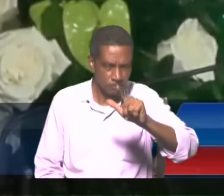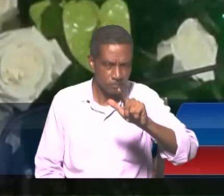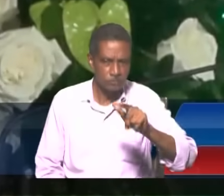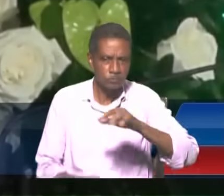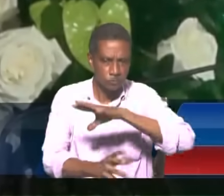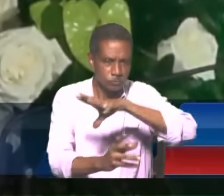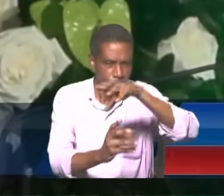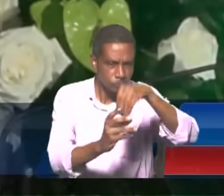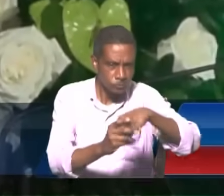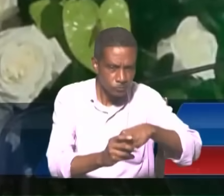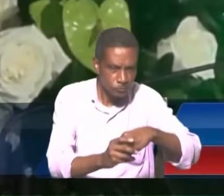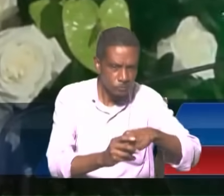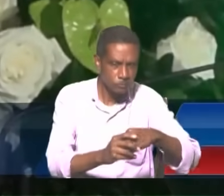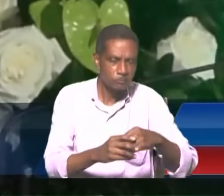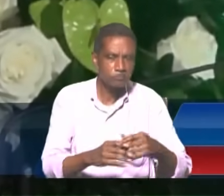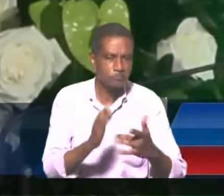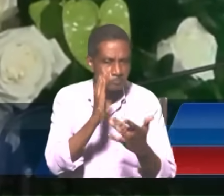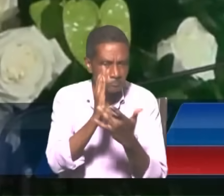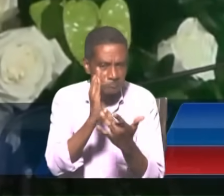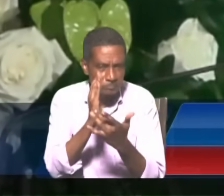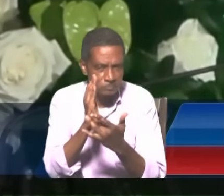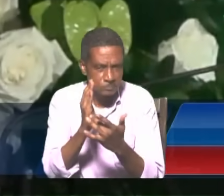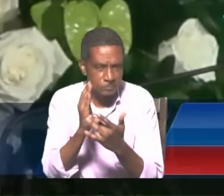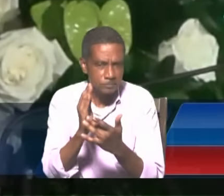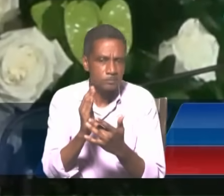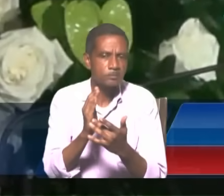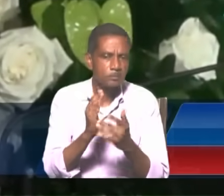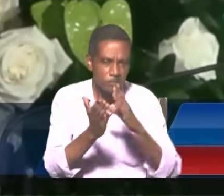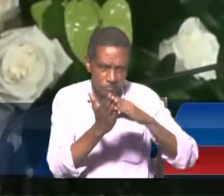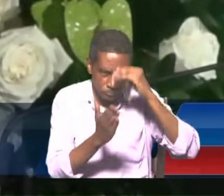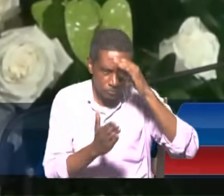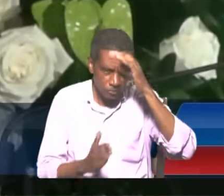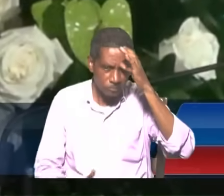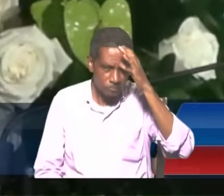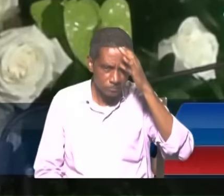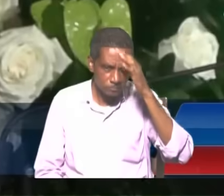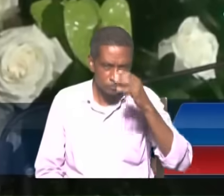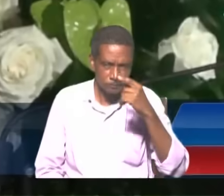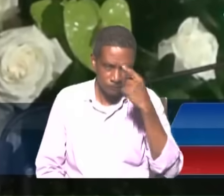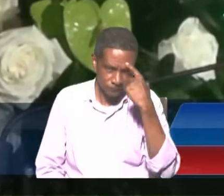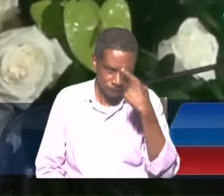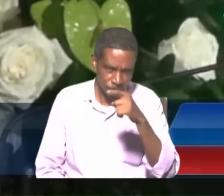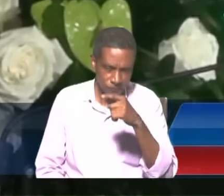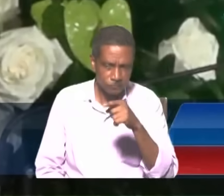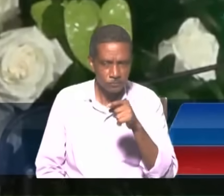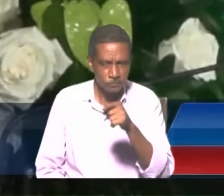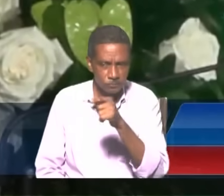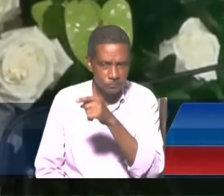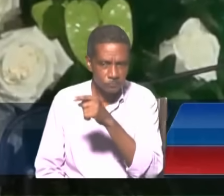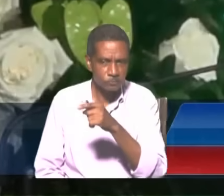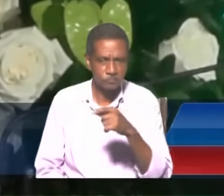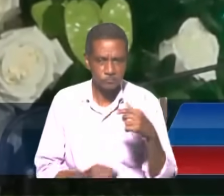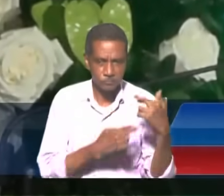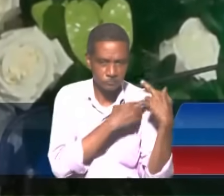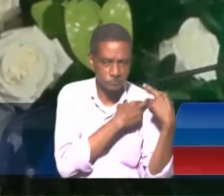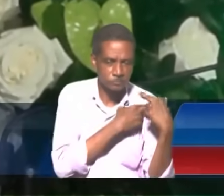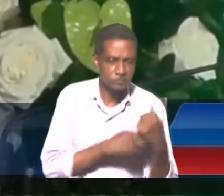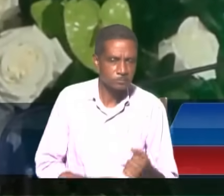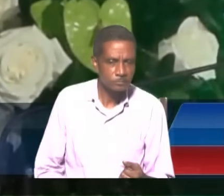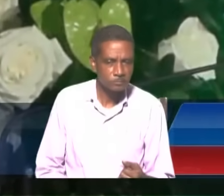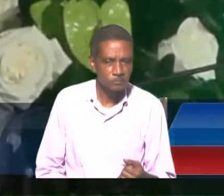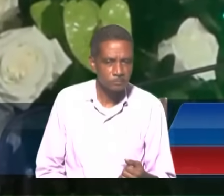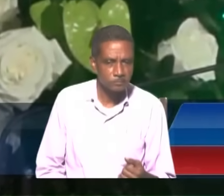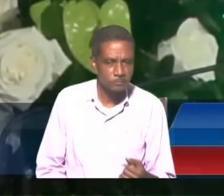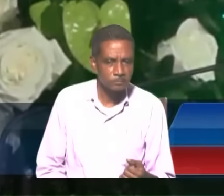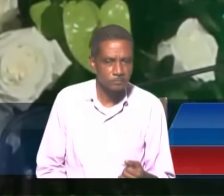inclusive, digital literacy for responsible innovators. It must create pathways